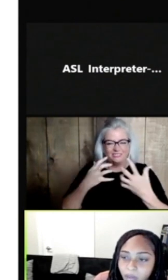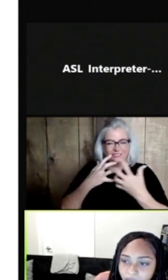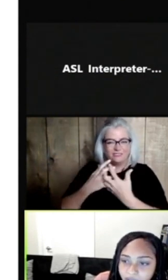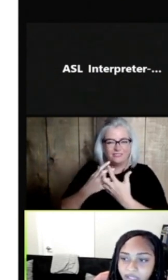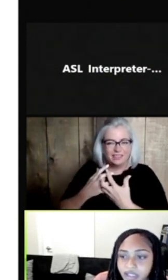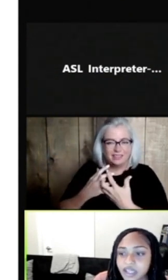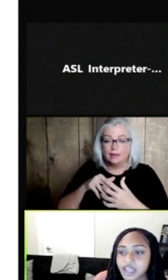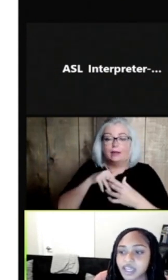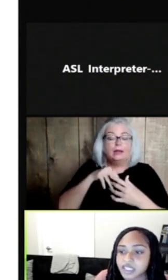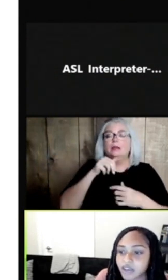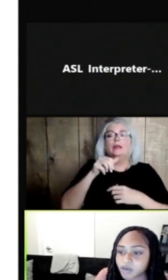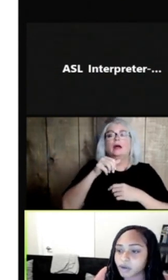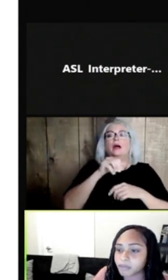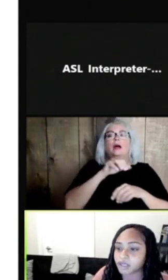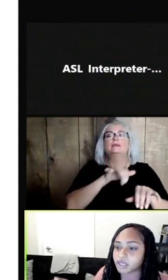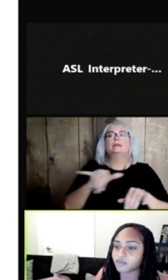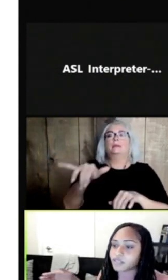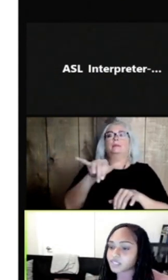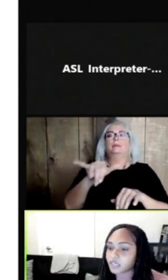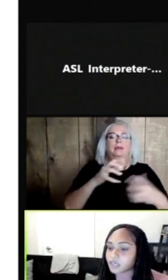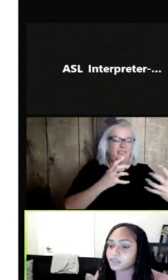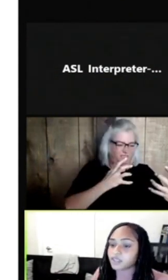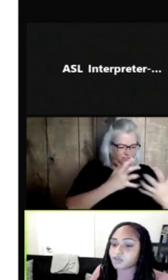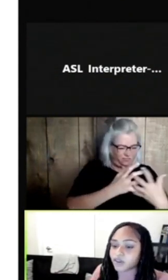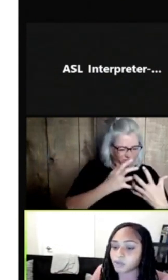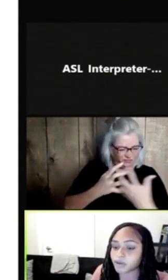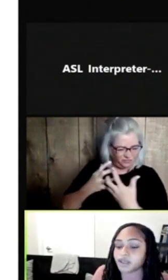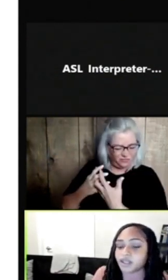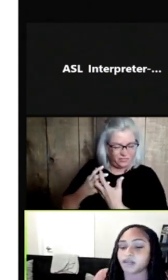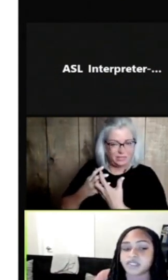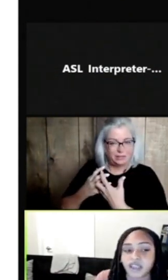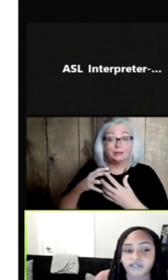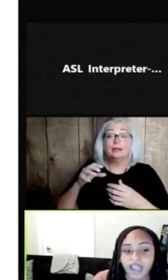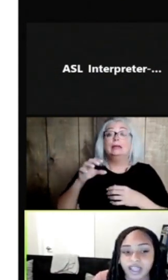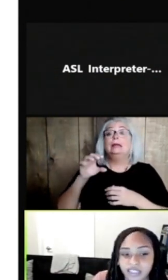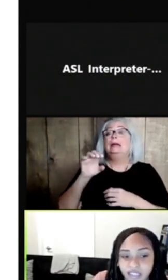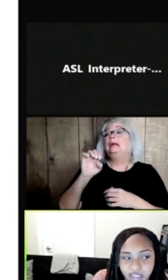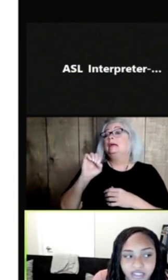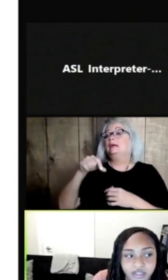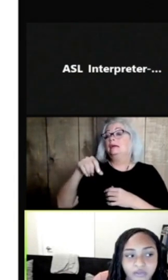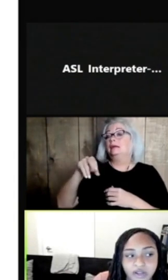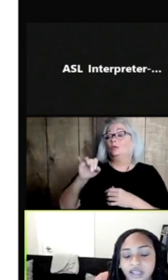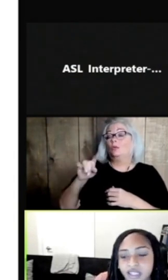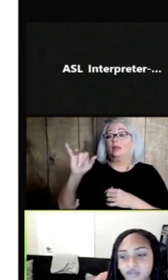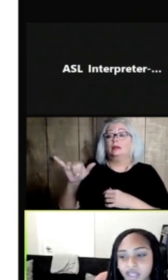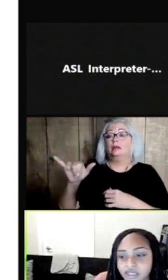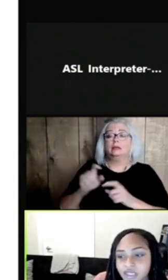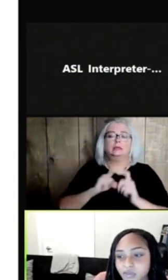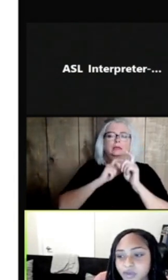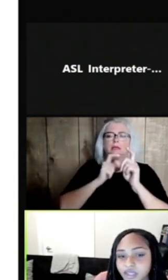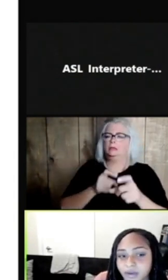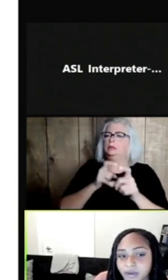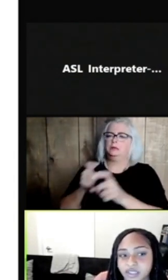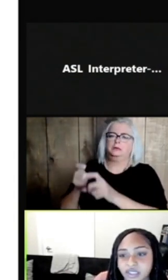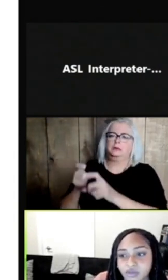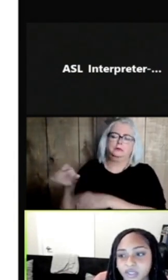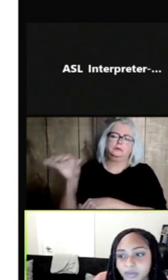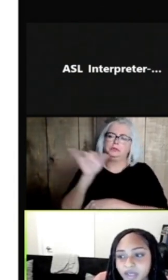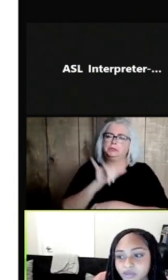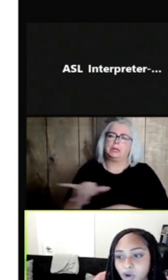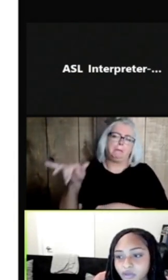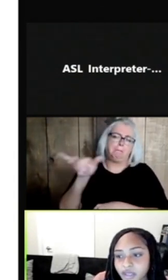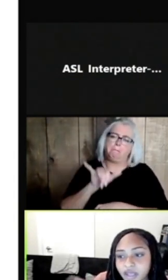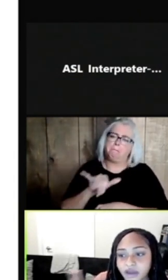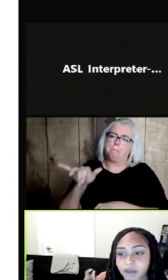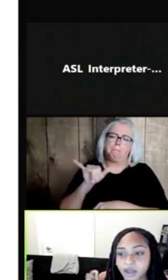health equality is everyone being given the same thing. So everyone being able to have access to these COVID-19 vaccines when we think about this in the